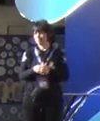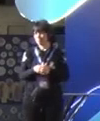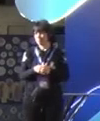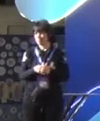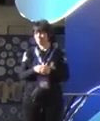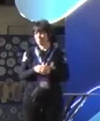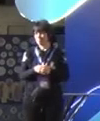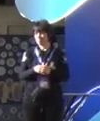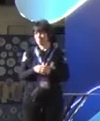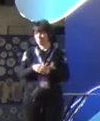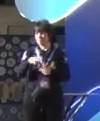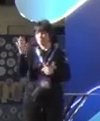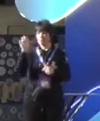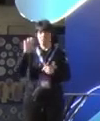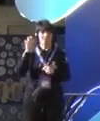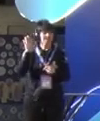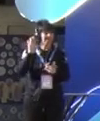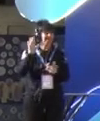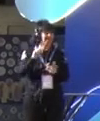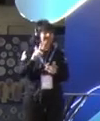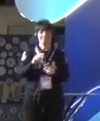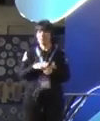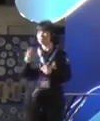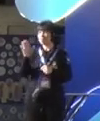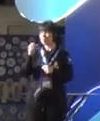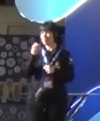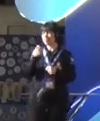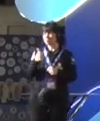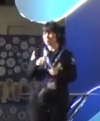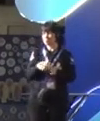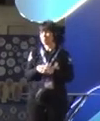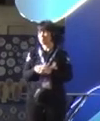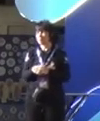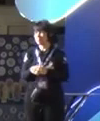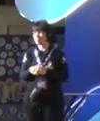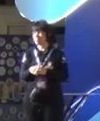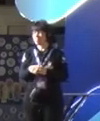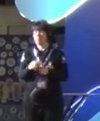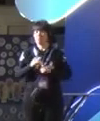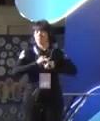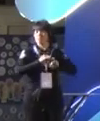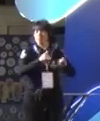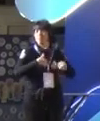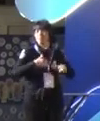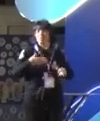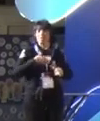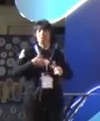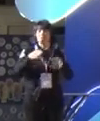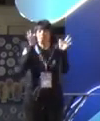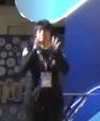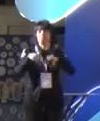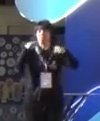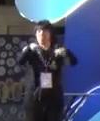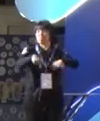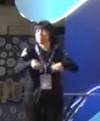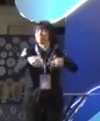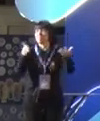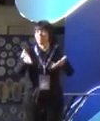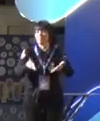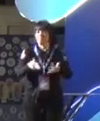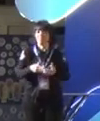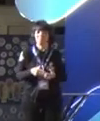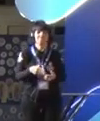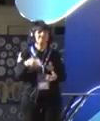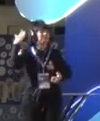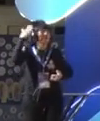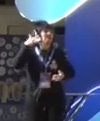here. Hi, Lucy. Hi. I must say that I'm really happy to be here today and hear your lecture.